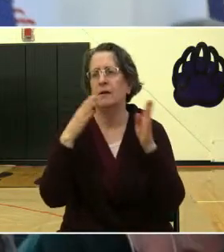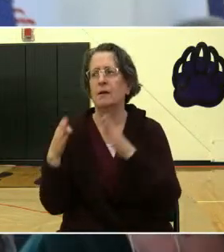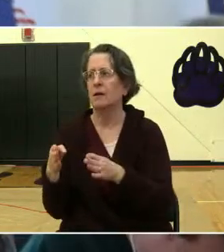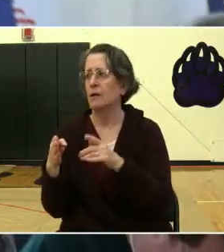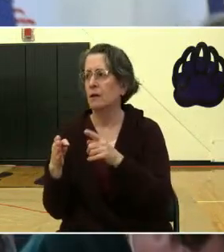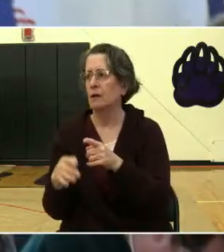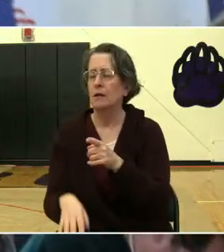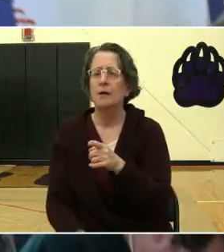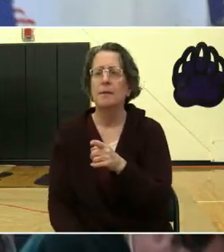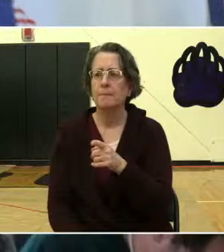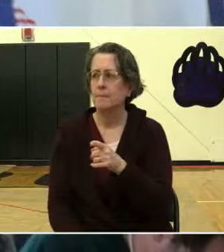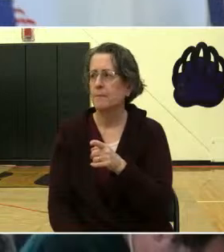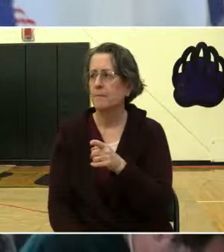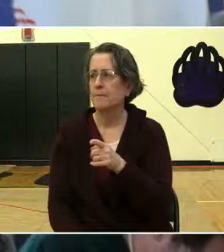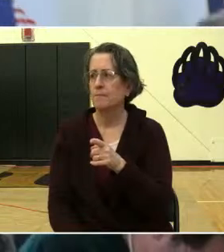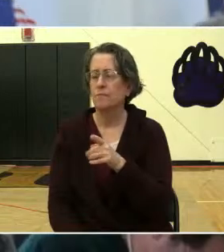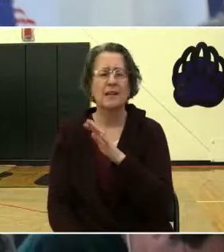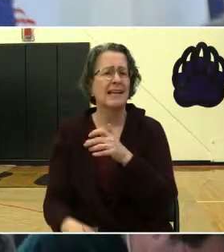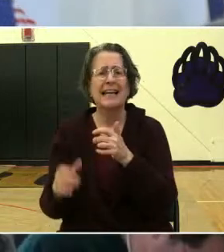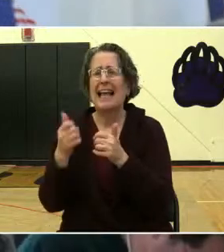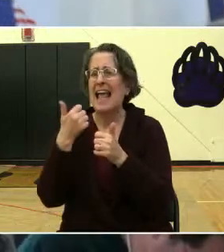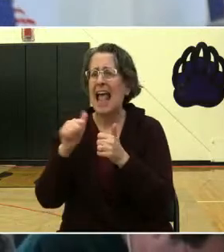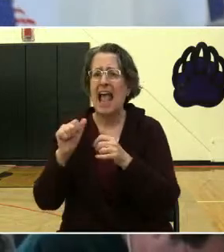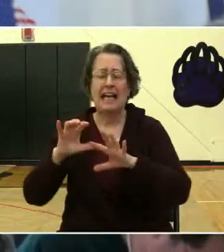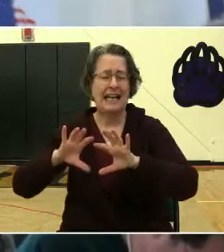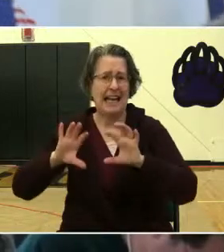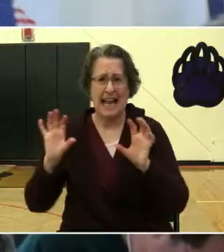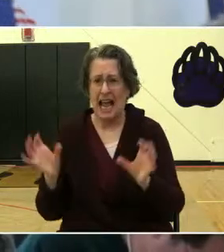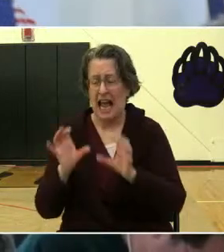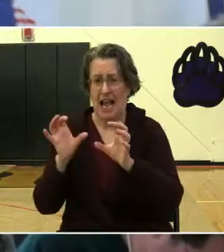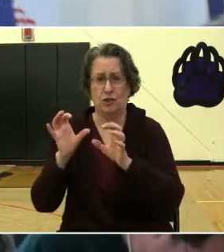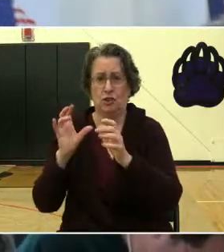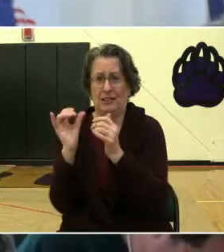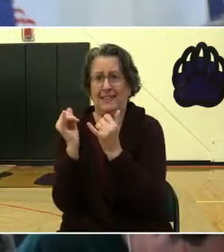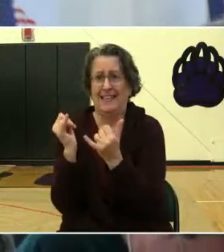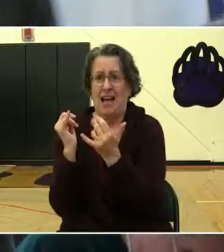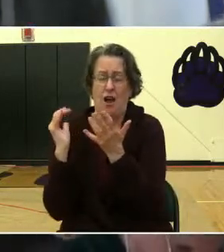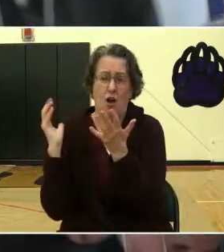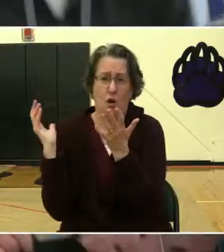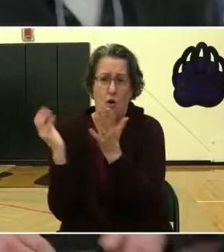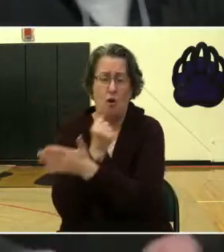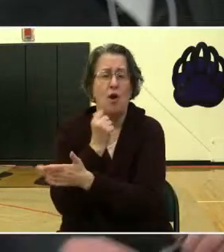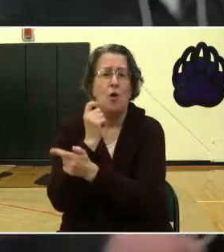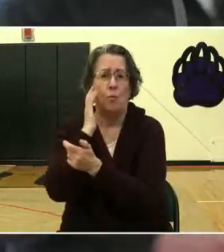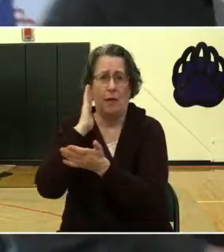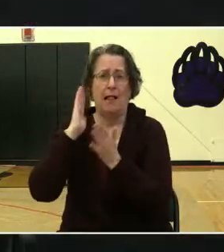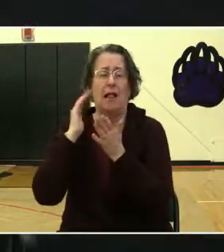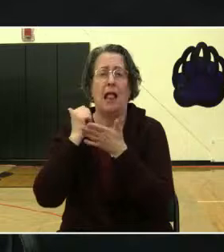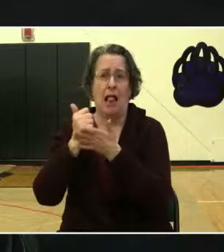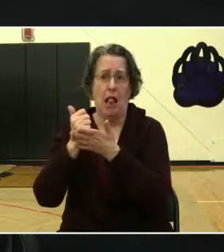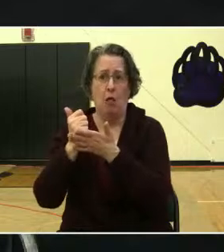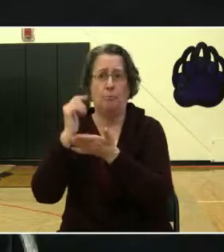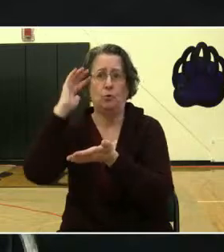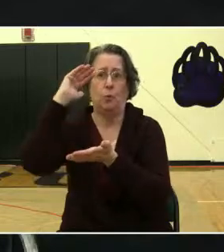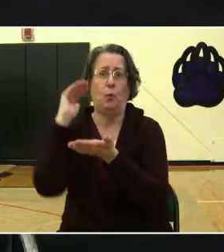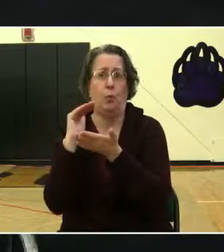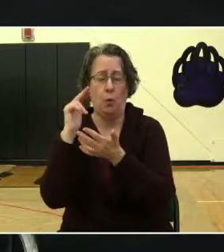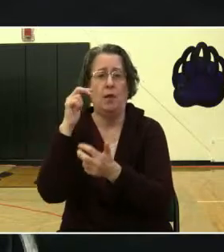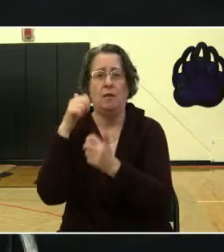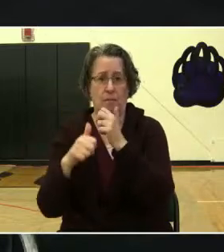these efforts uh reduces costs later to fix coverts that are blown out thank you Mr